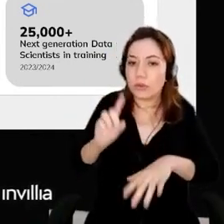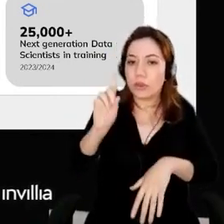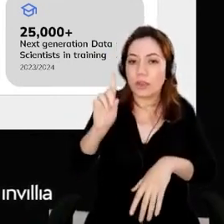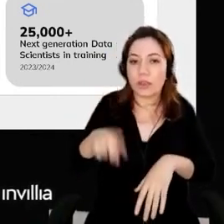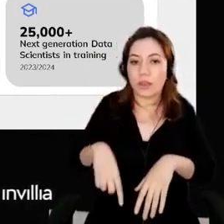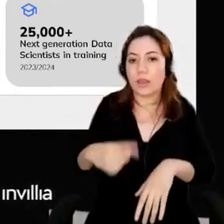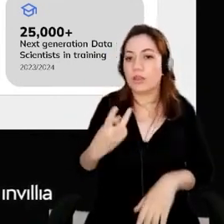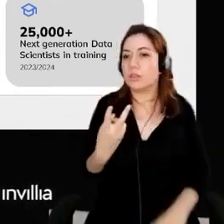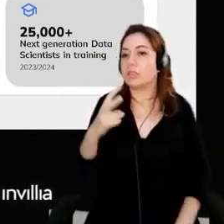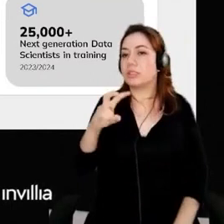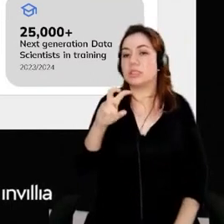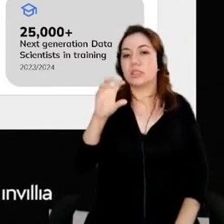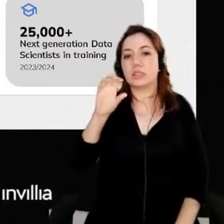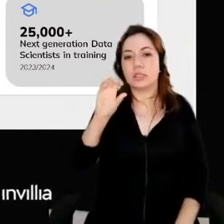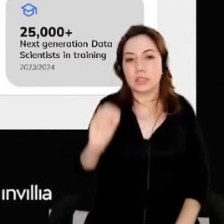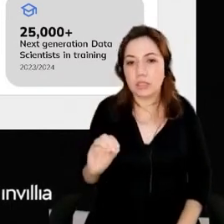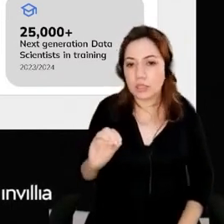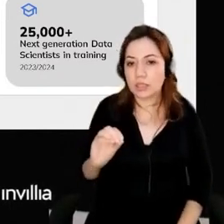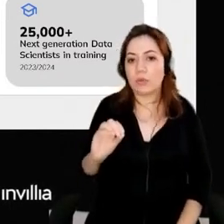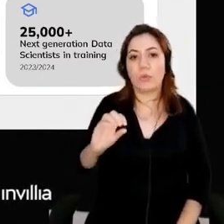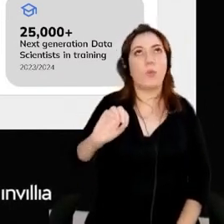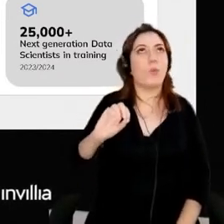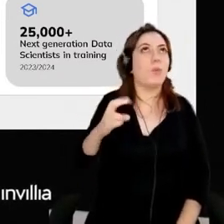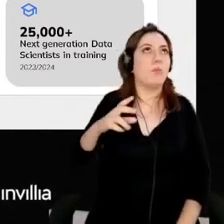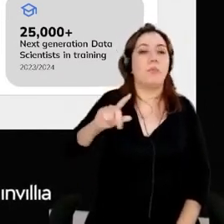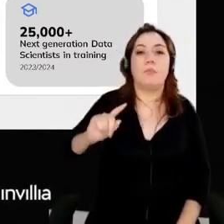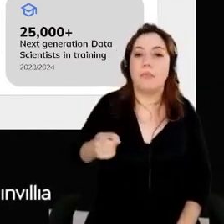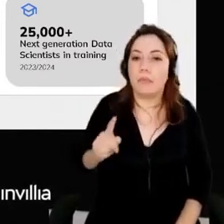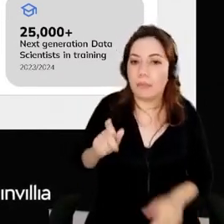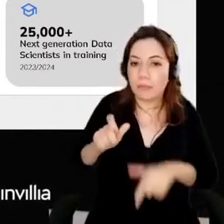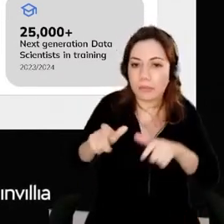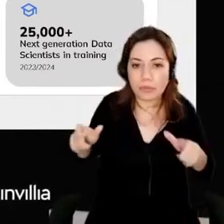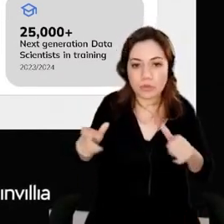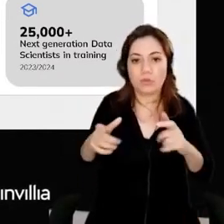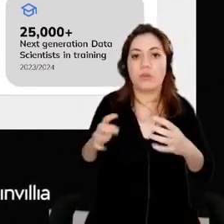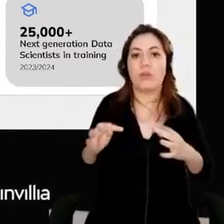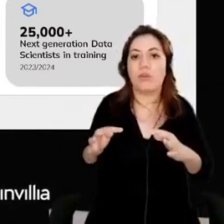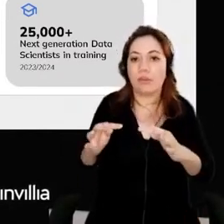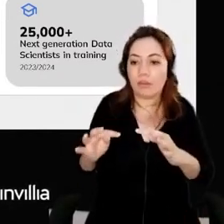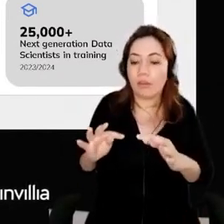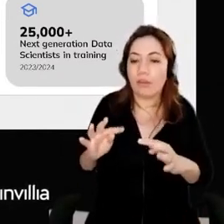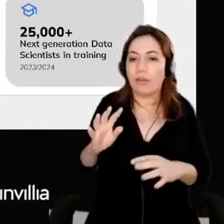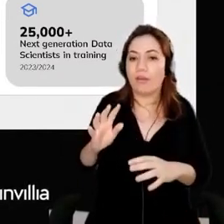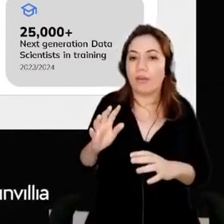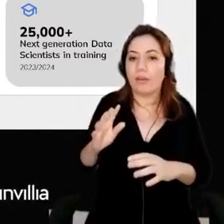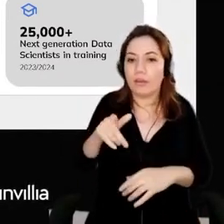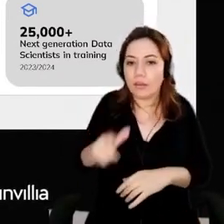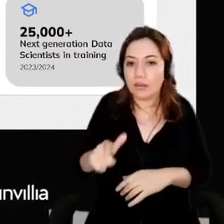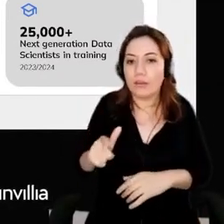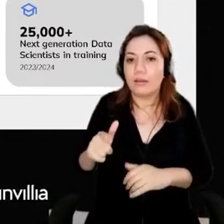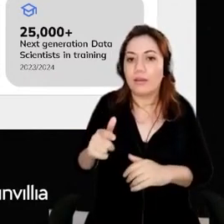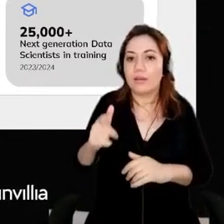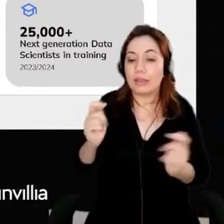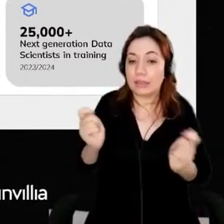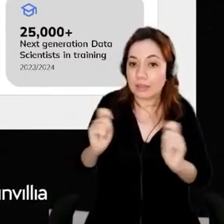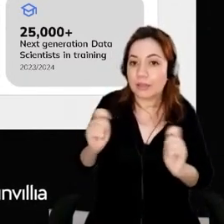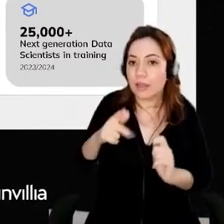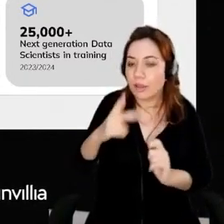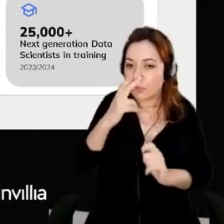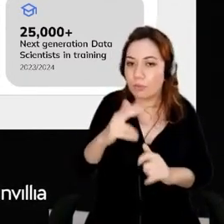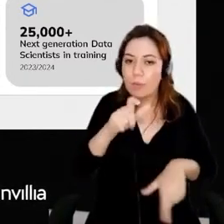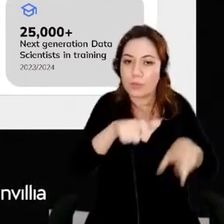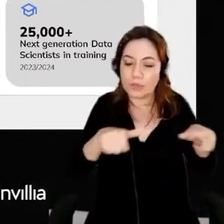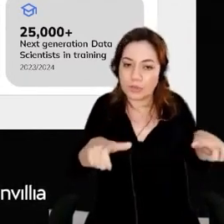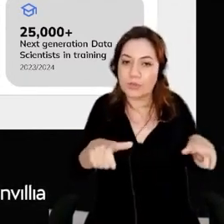250,000 technical talent in terms of data scientists, software engineers, and all whatnot. And we have a vision to say in the